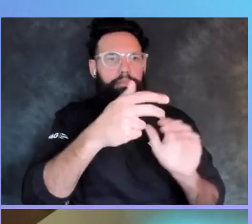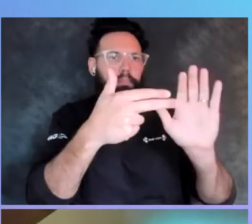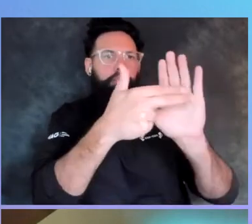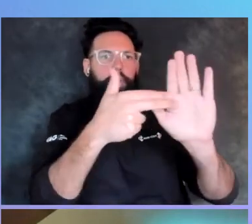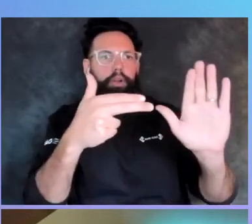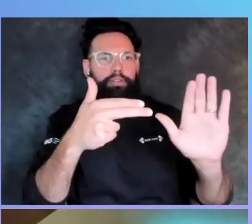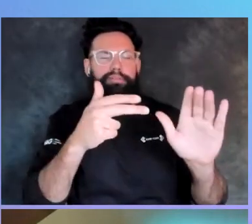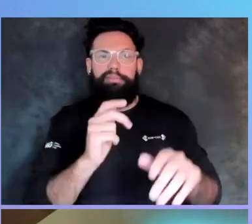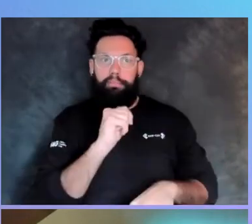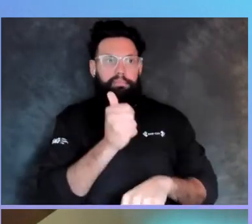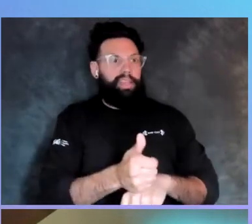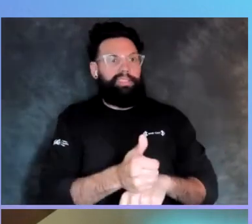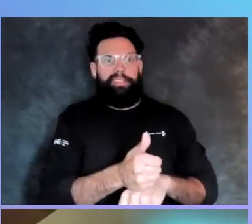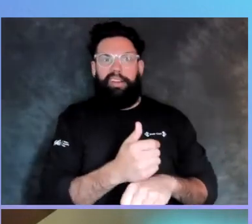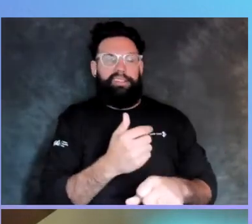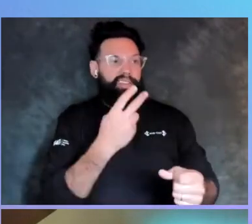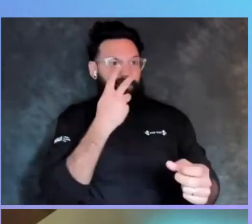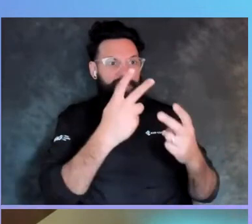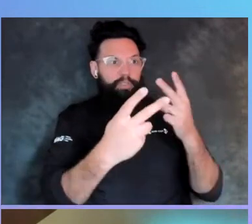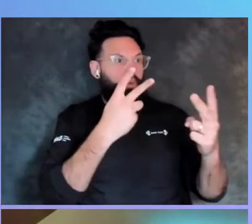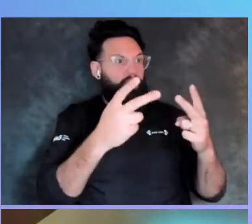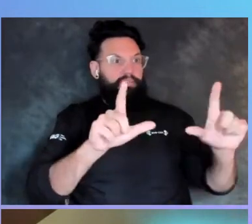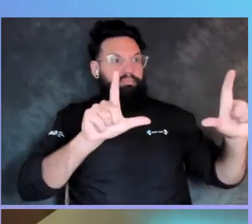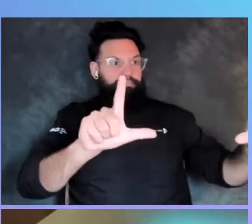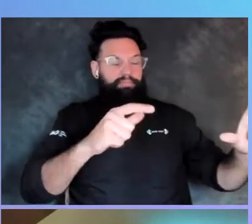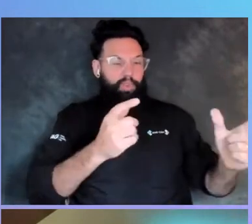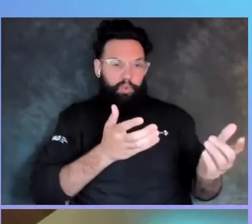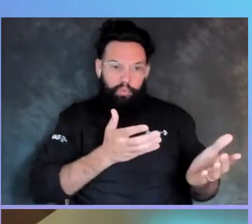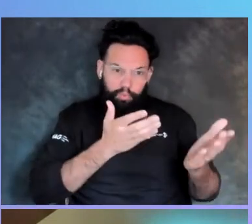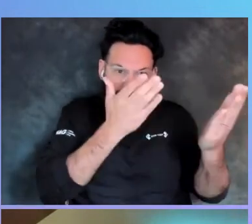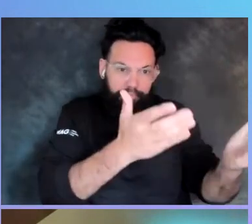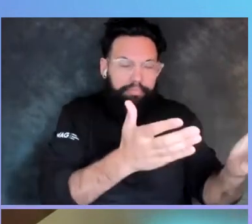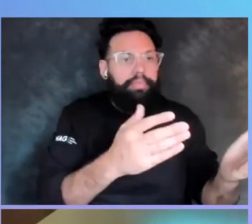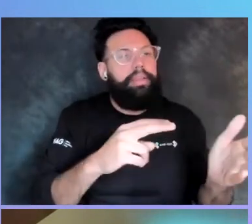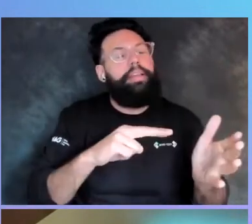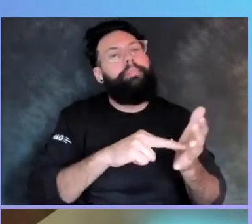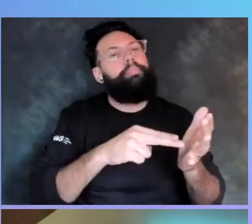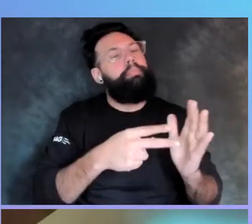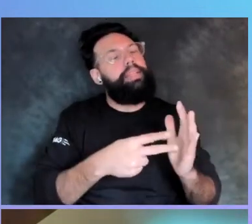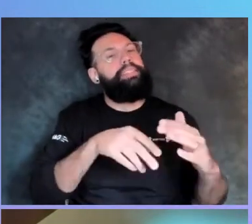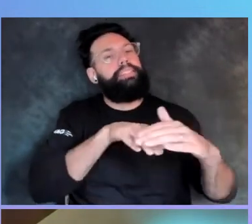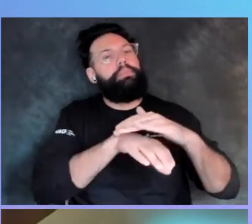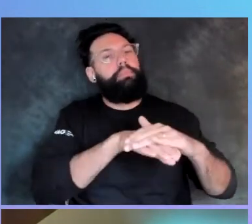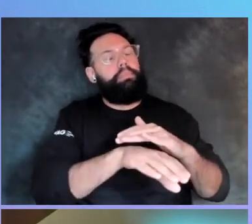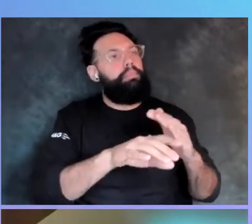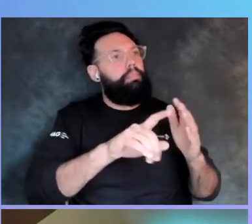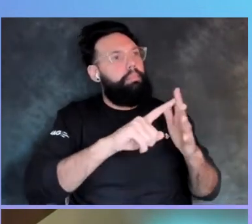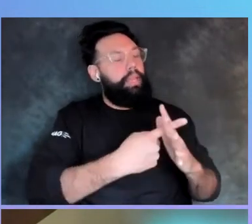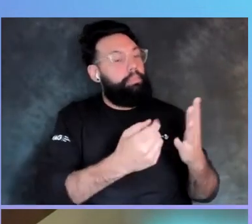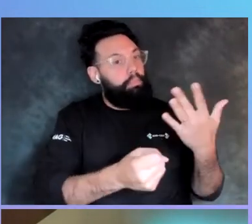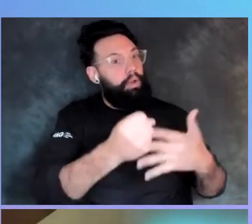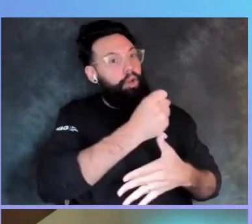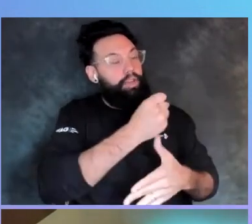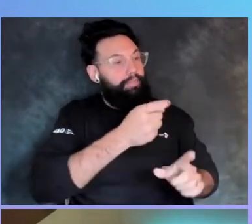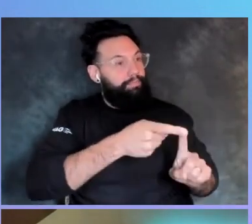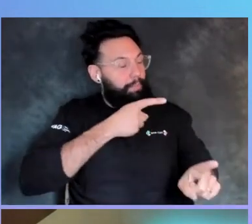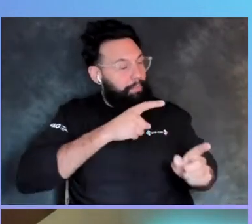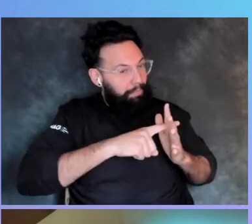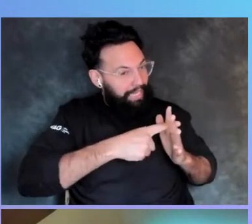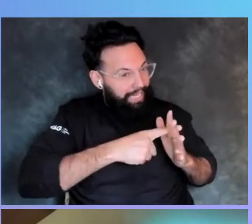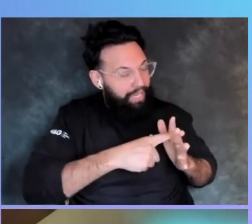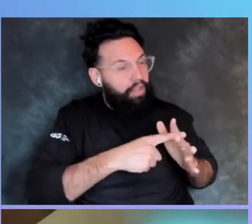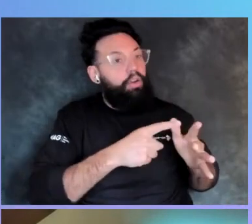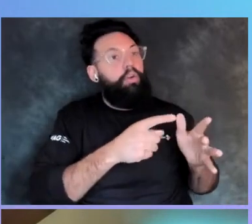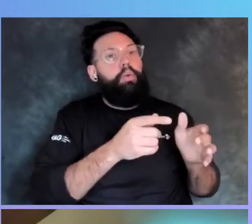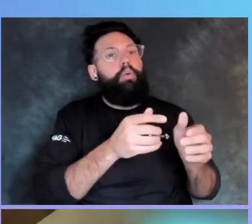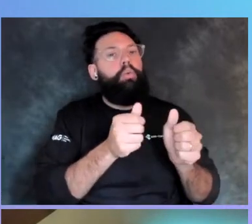visual presentation. This helps make accessibility a priority from the beginning of the software life cycle without requiring all